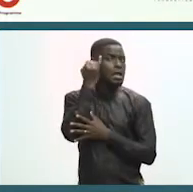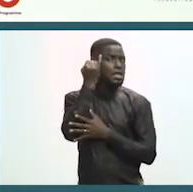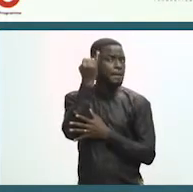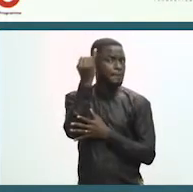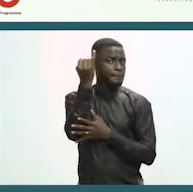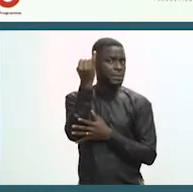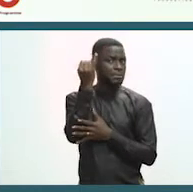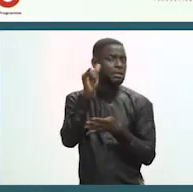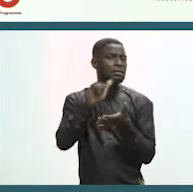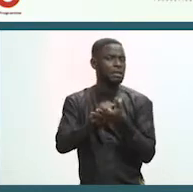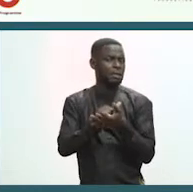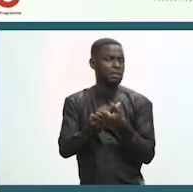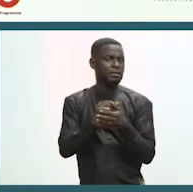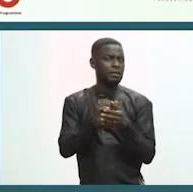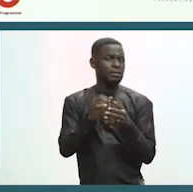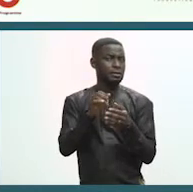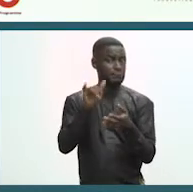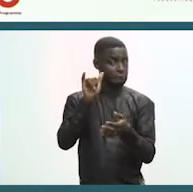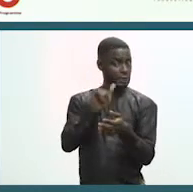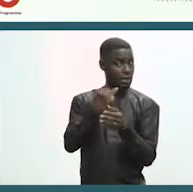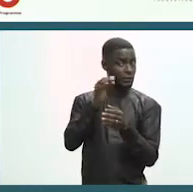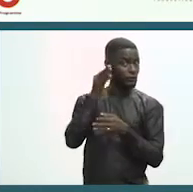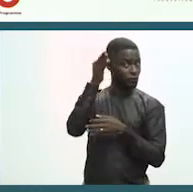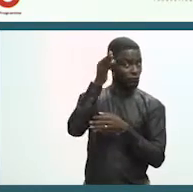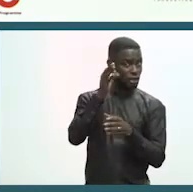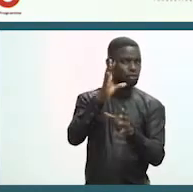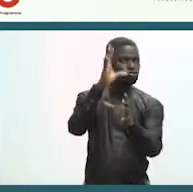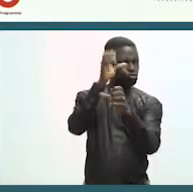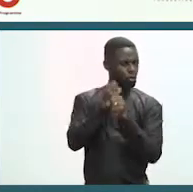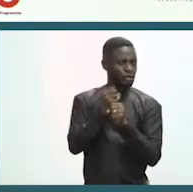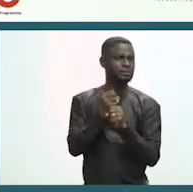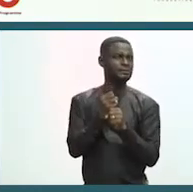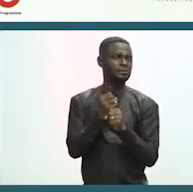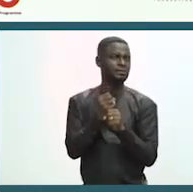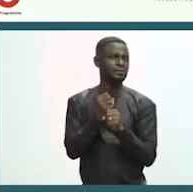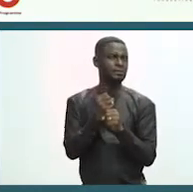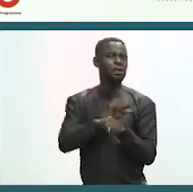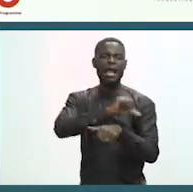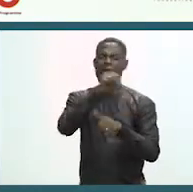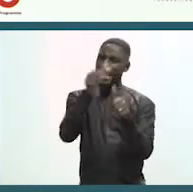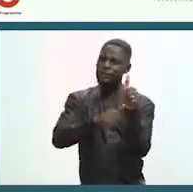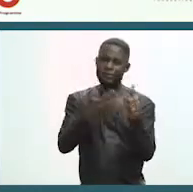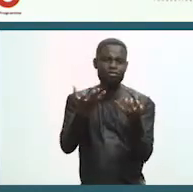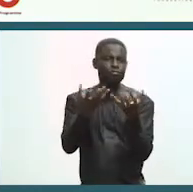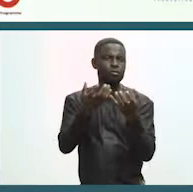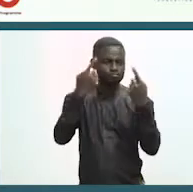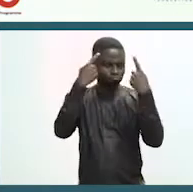Imagine that you have achieved everything you needed to achieve.